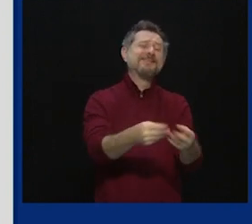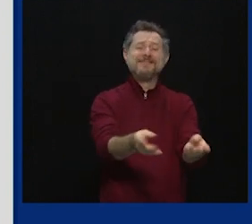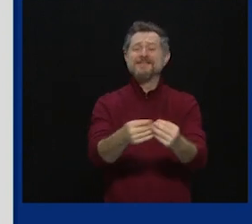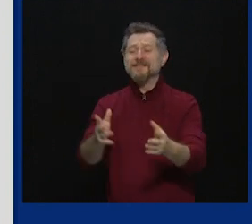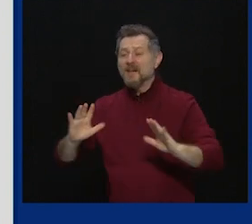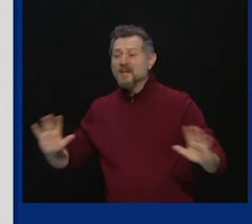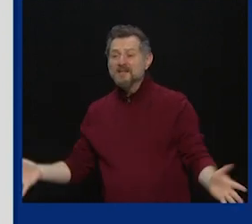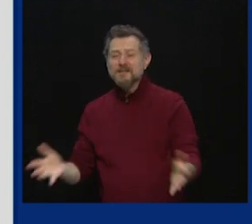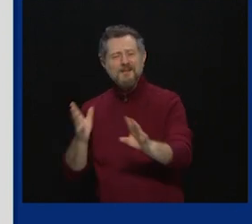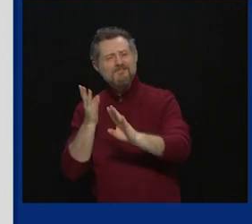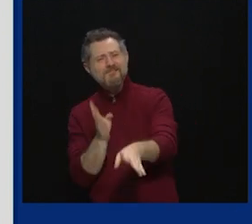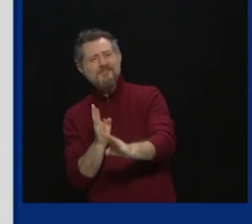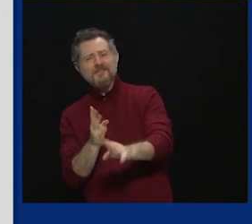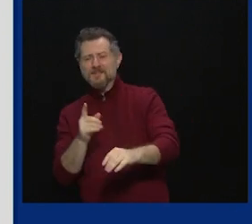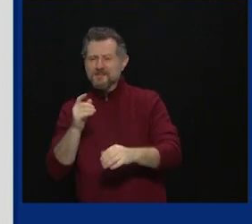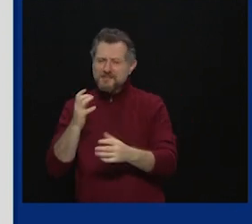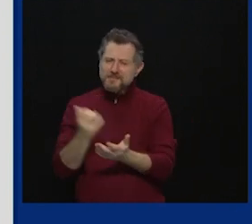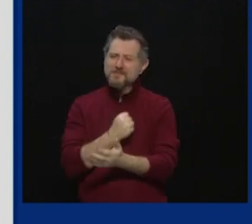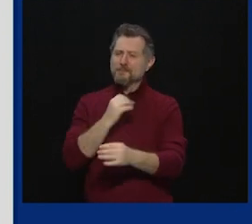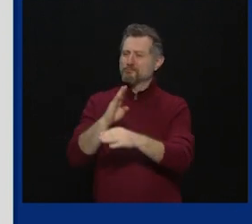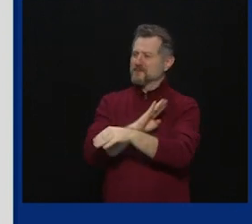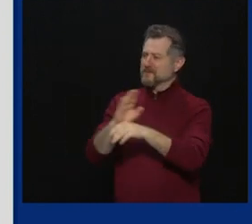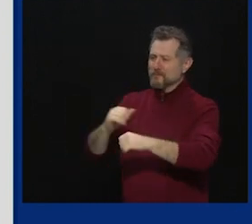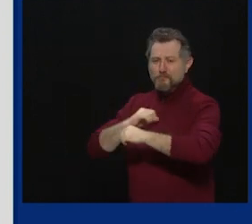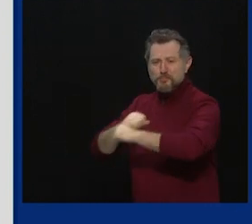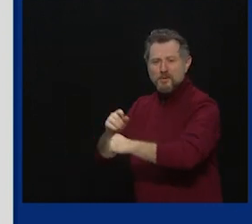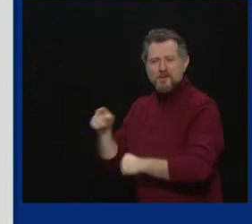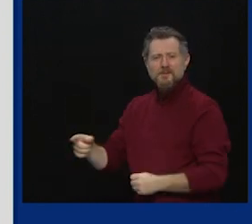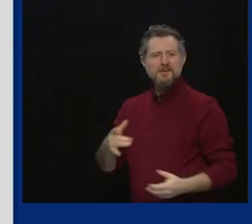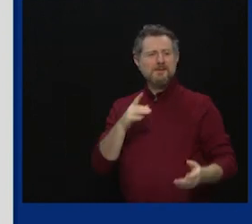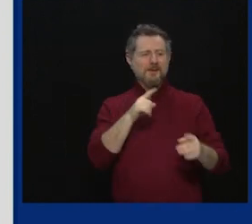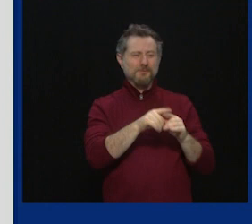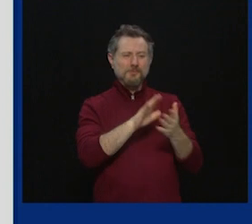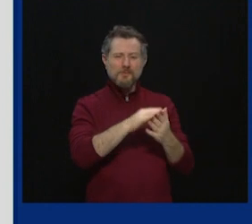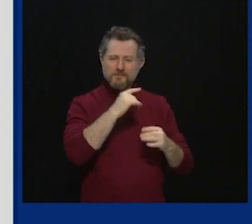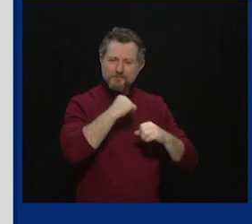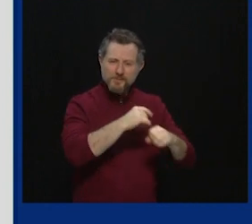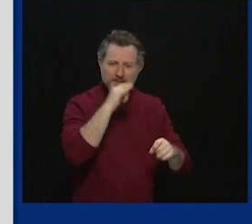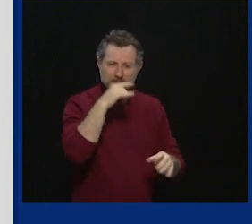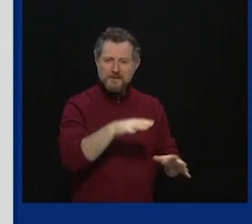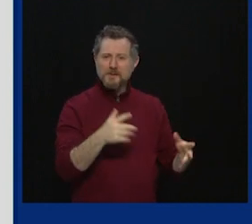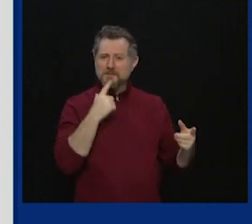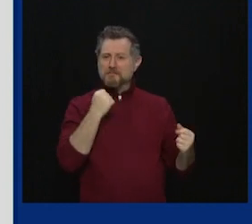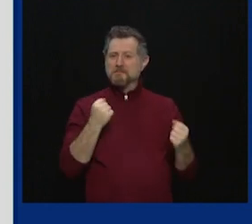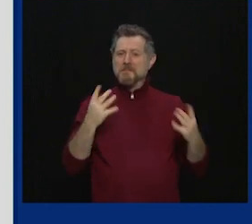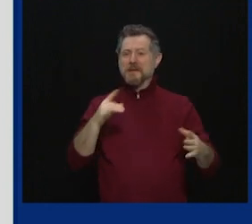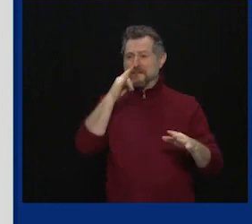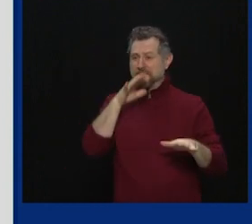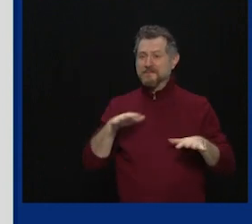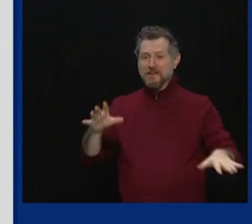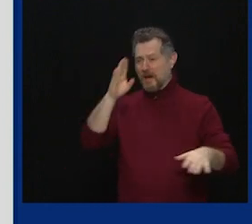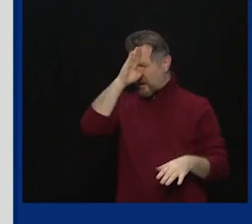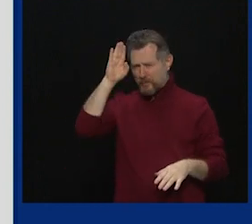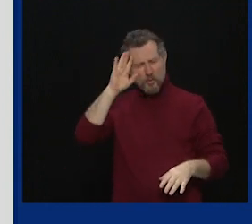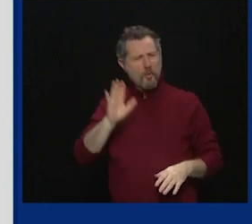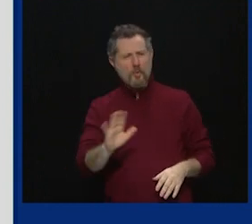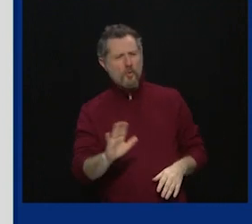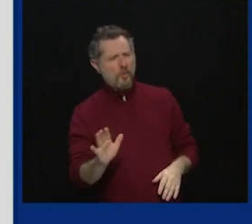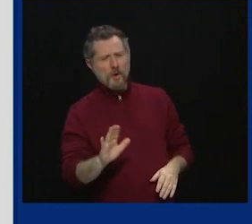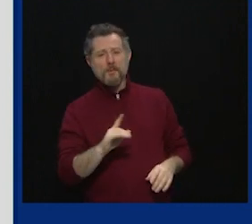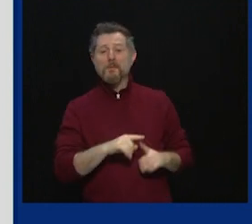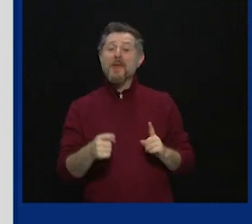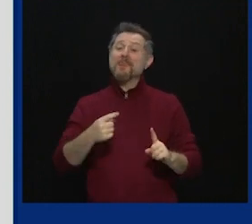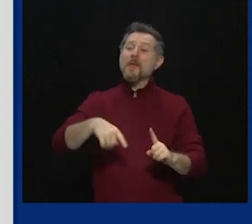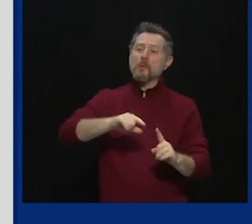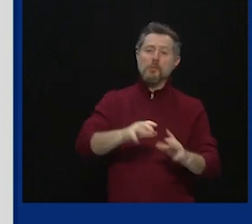these kids. Not that I'm saying there's a huge number of children hospitalized, but they are the spreaders to their vulnerable